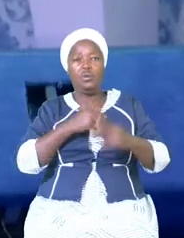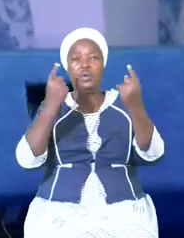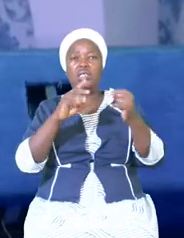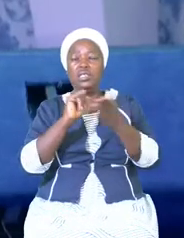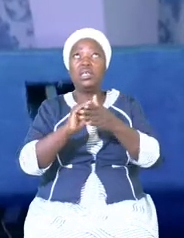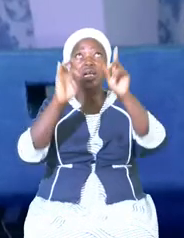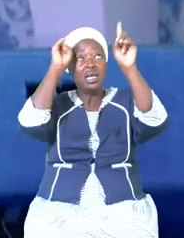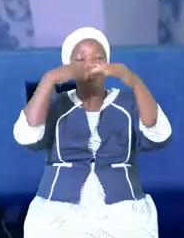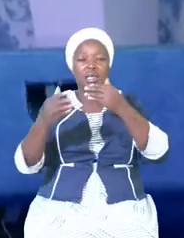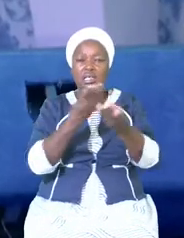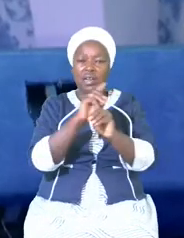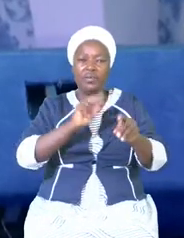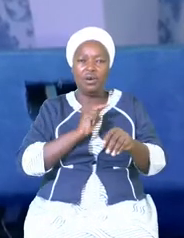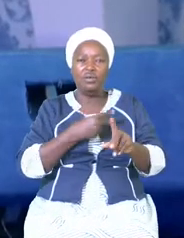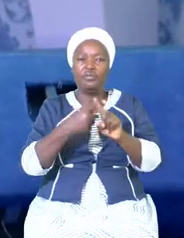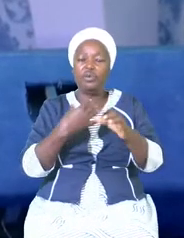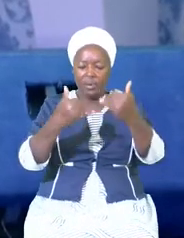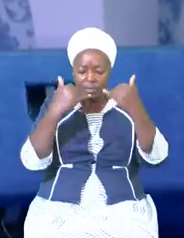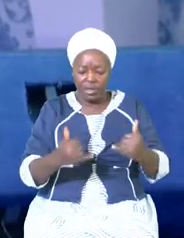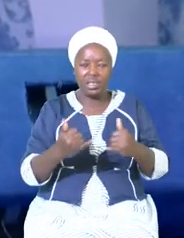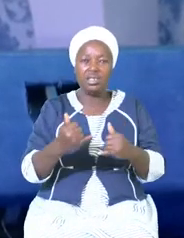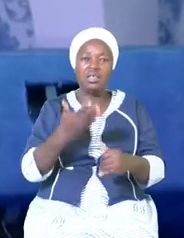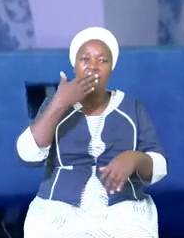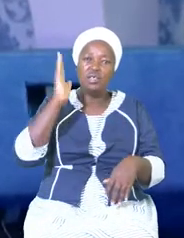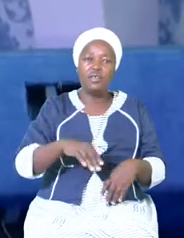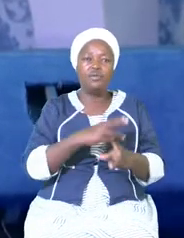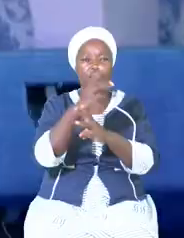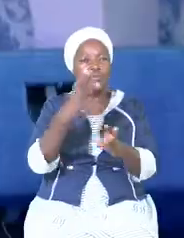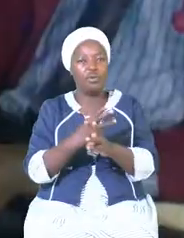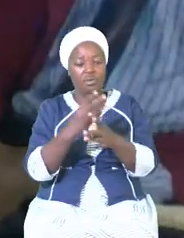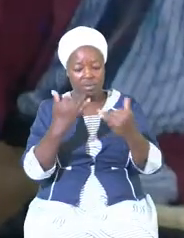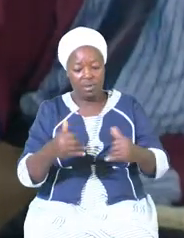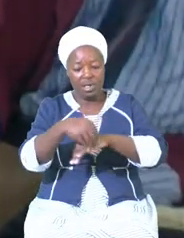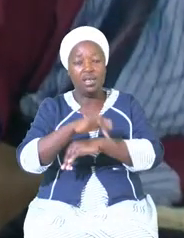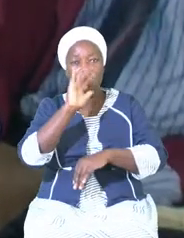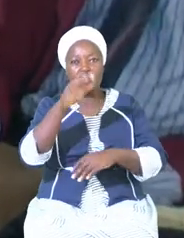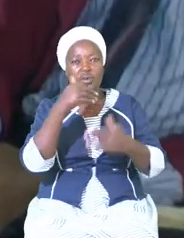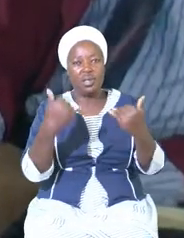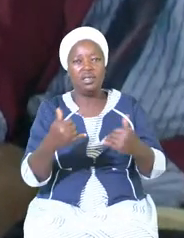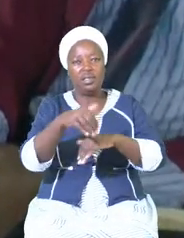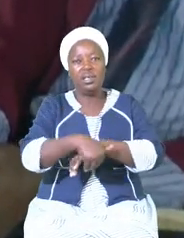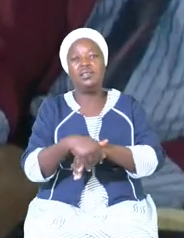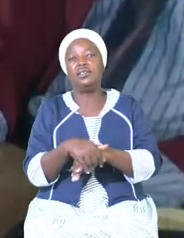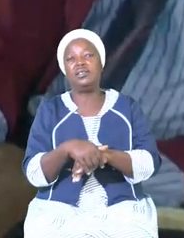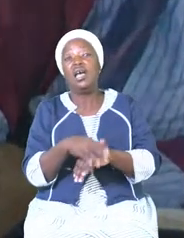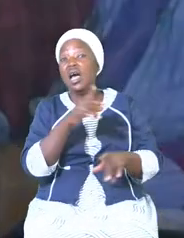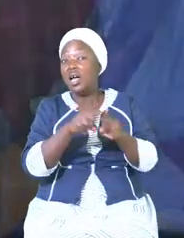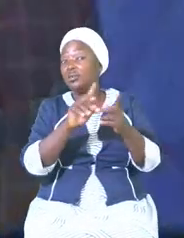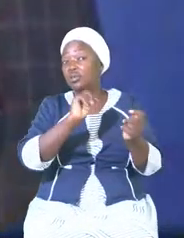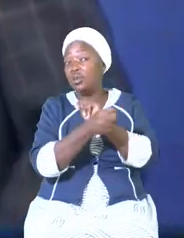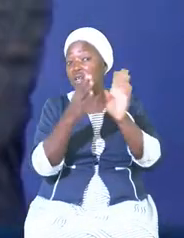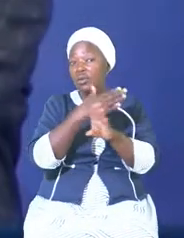the present evil world. Tonight is your night. Yeah. As you turn away from that